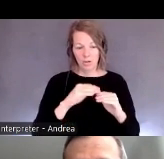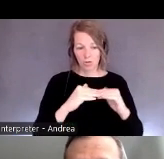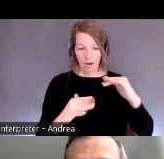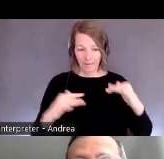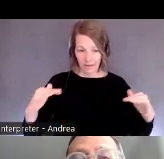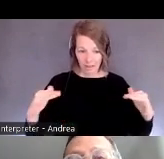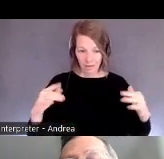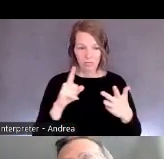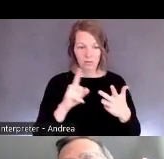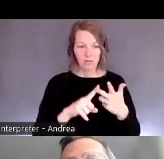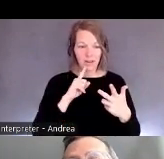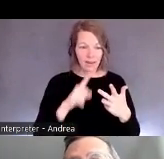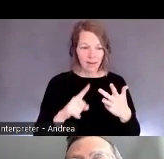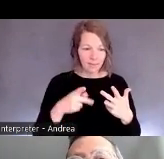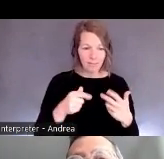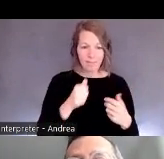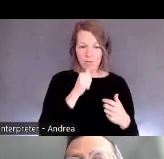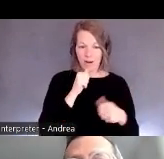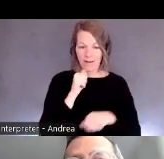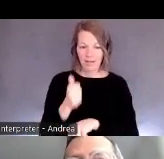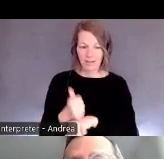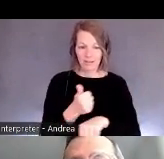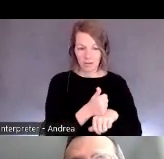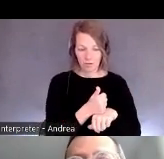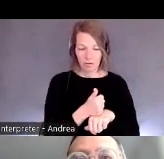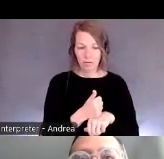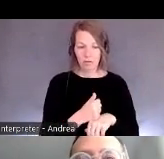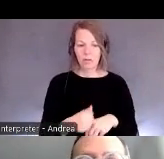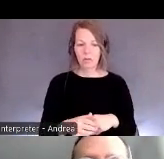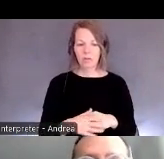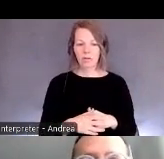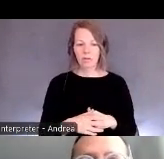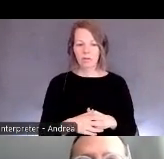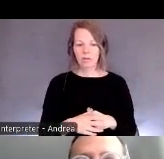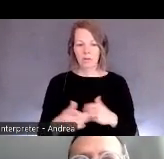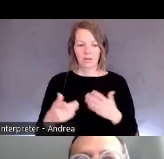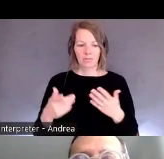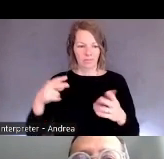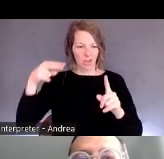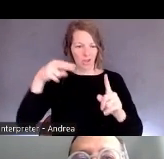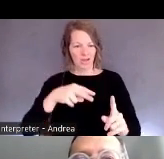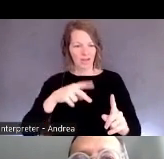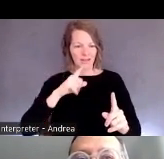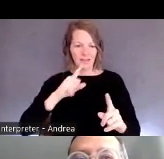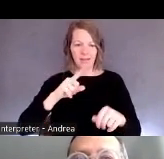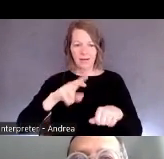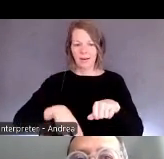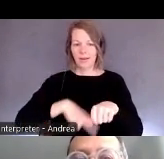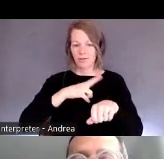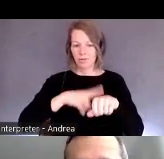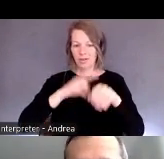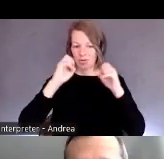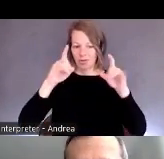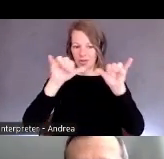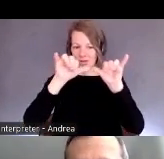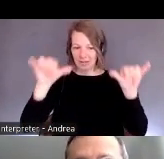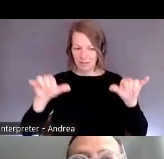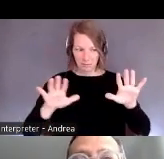privatization. And they have to take care of these looking at the characteristics of the national education systems about which they are